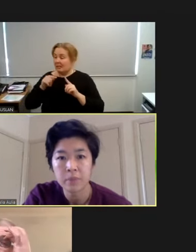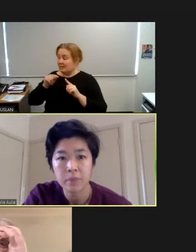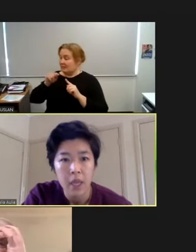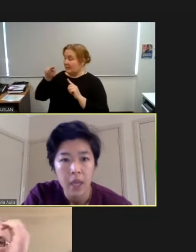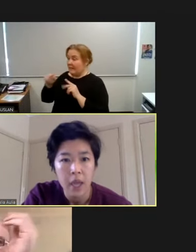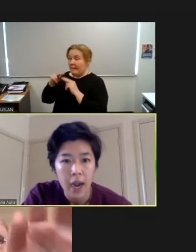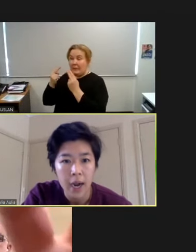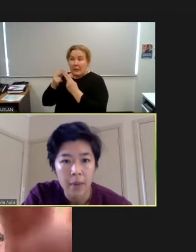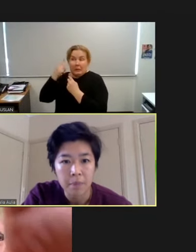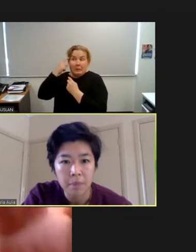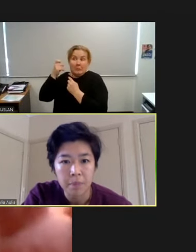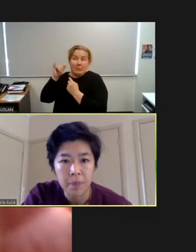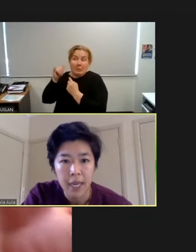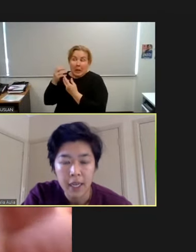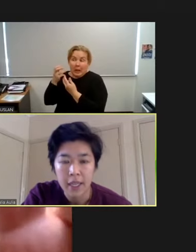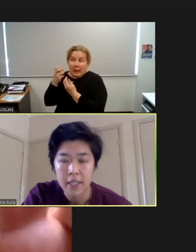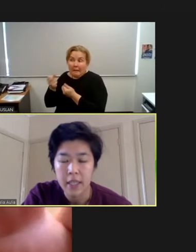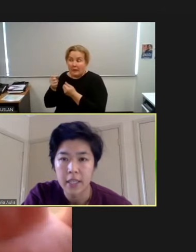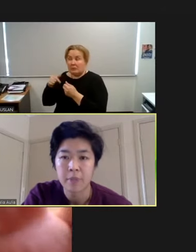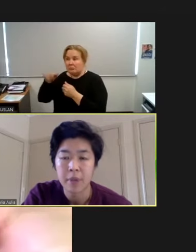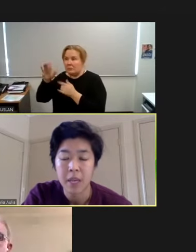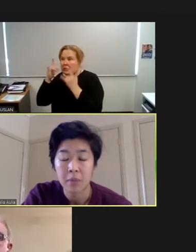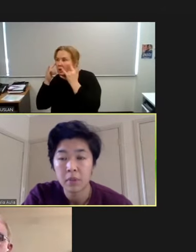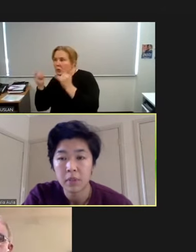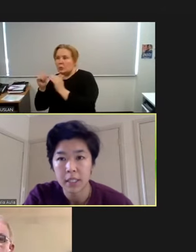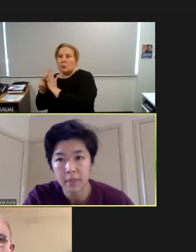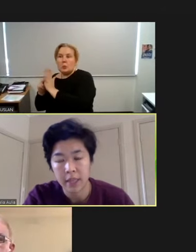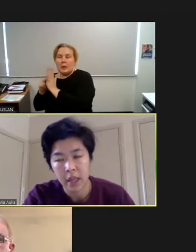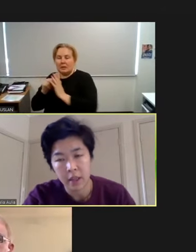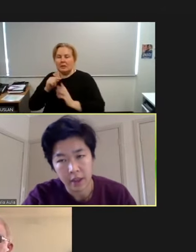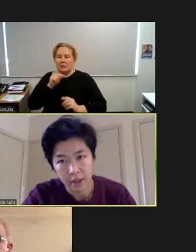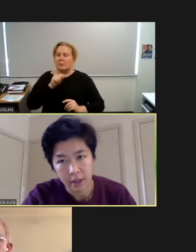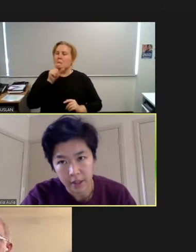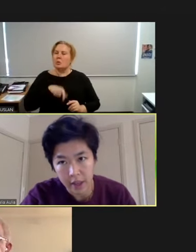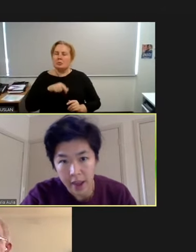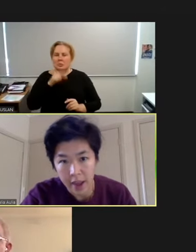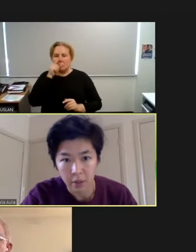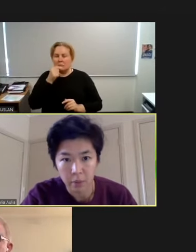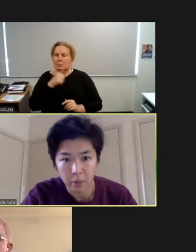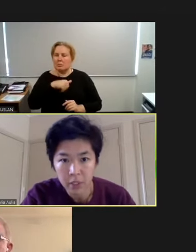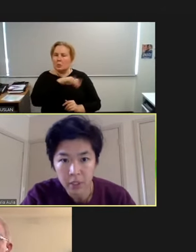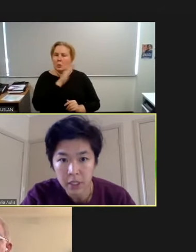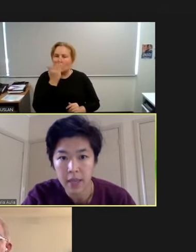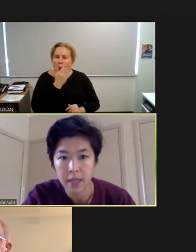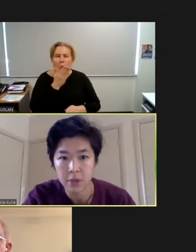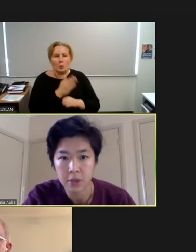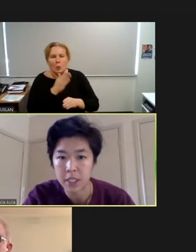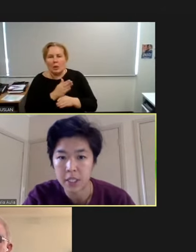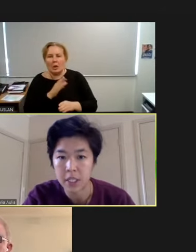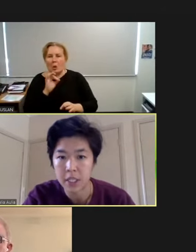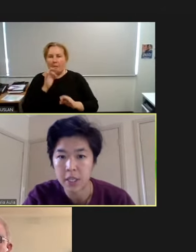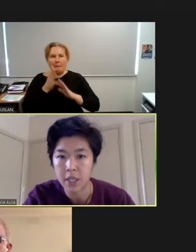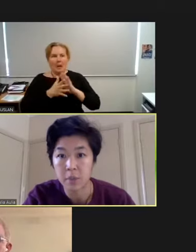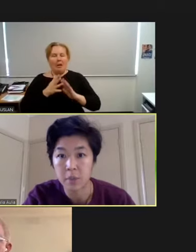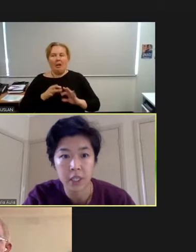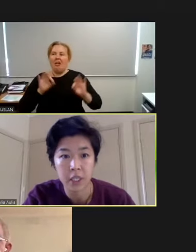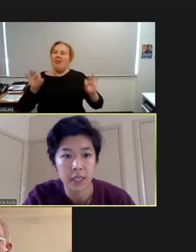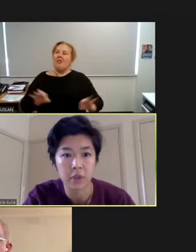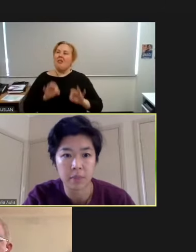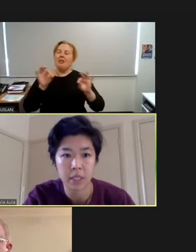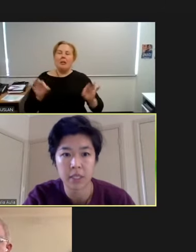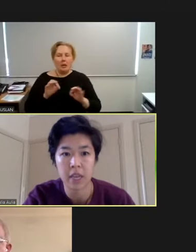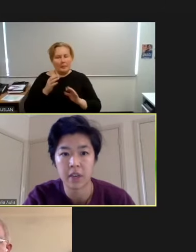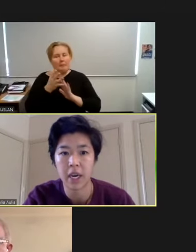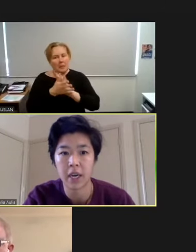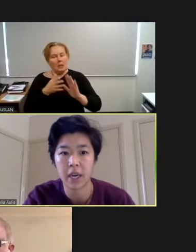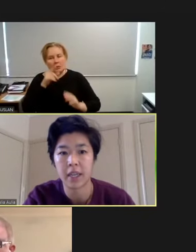school. But I guess these people, doesn't mean that they're out of the woods. They should continue to monitor for